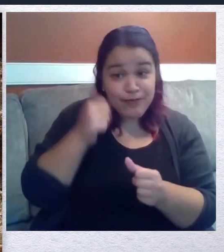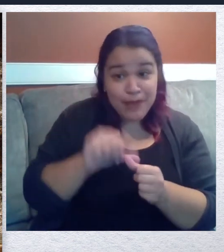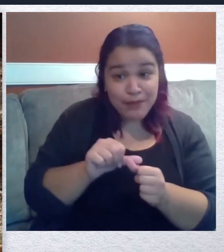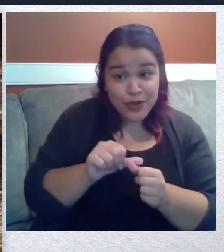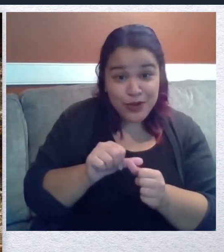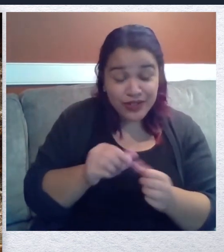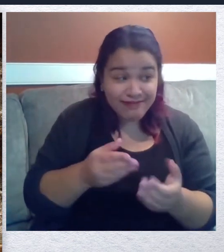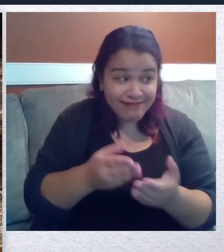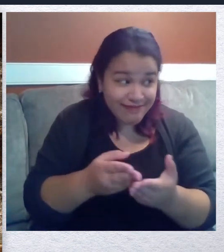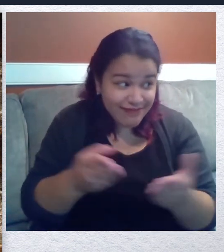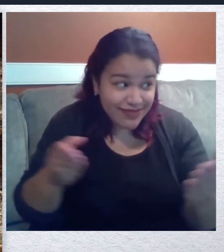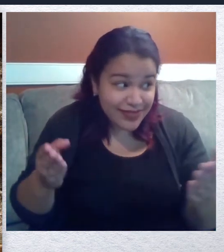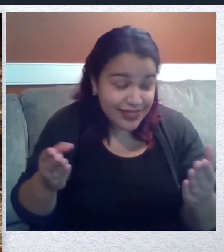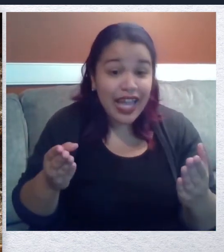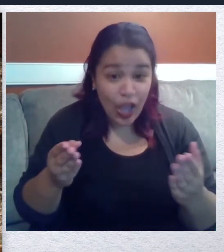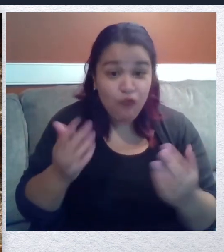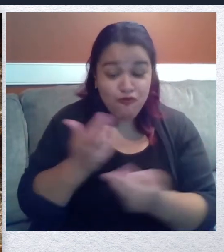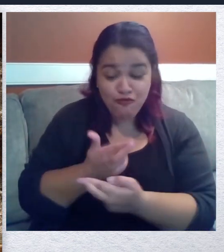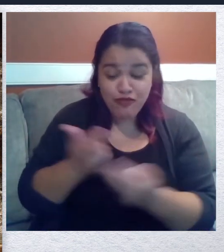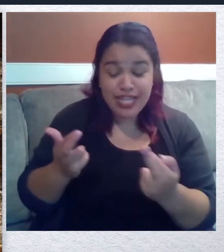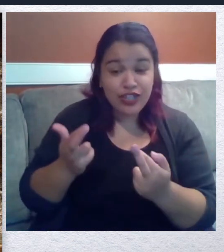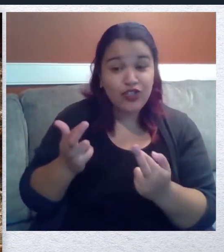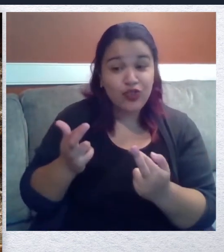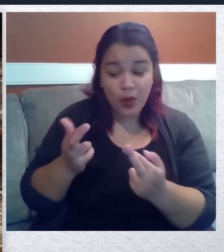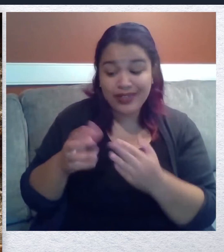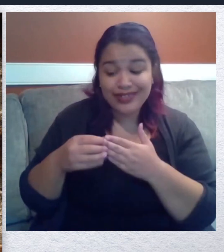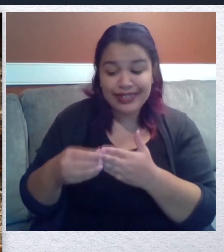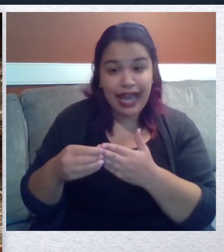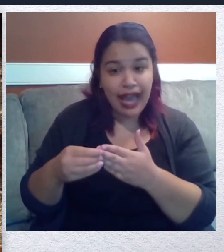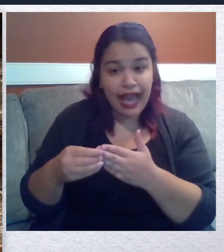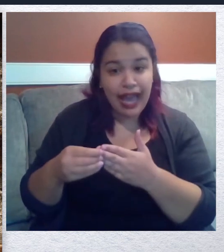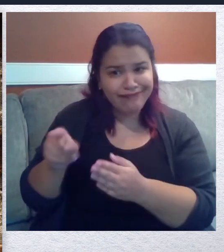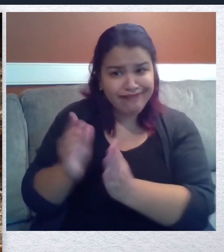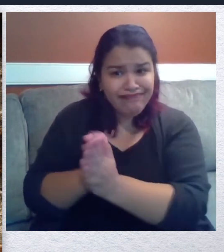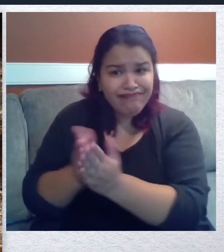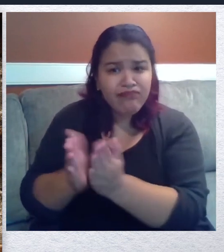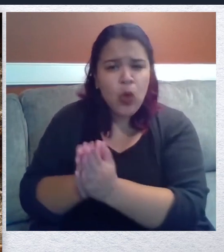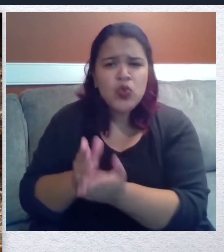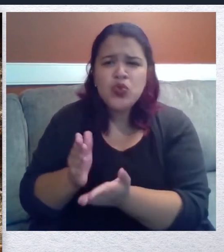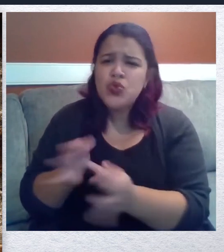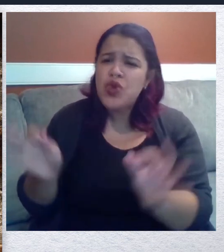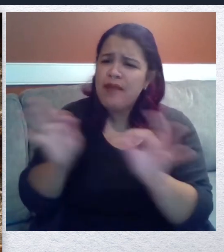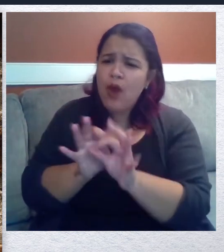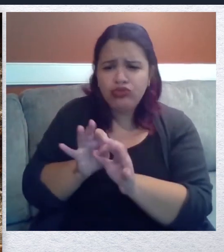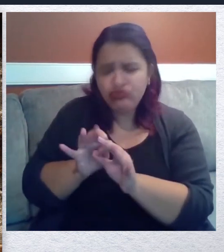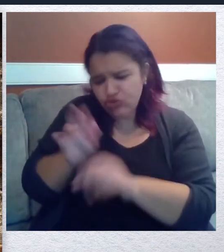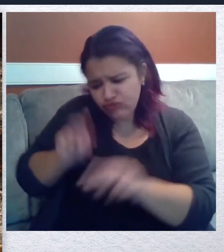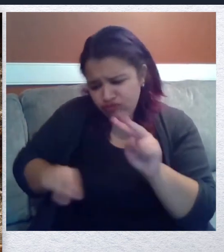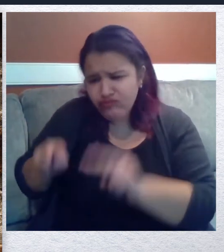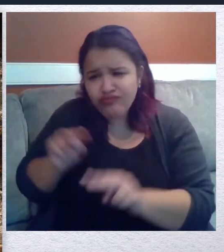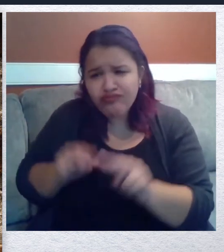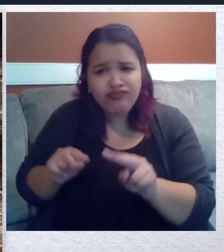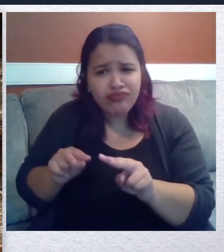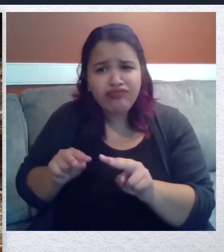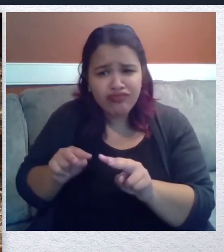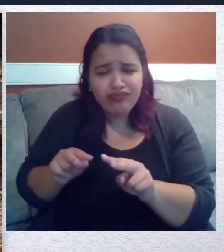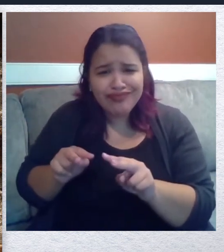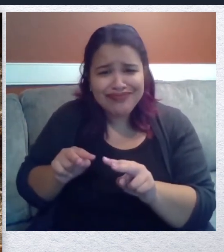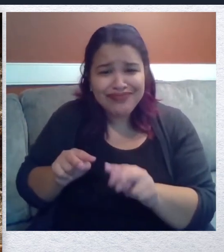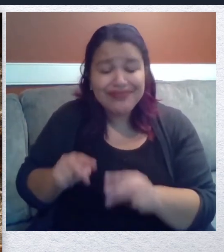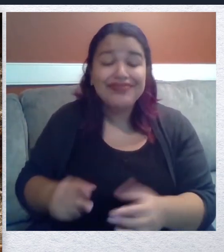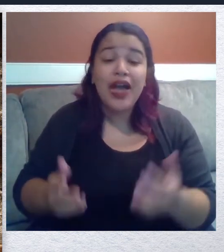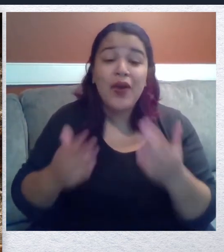guide. This contains more detailed information for everything we covered today. And I want to thank all